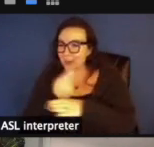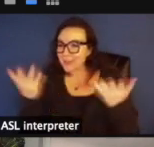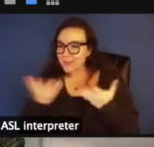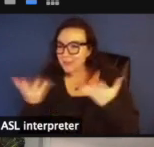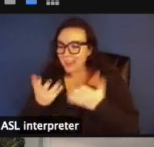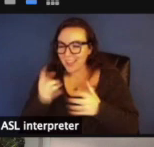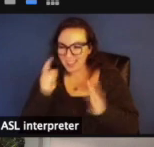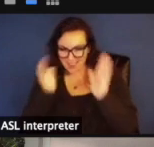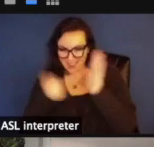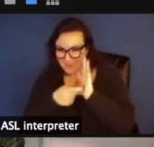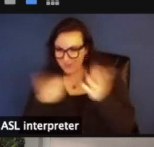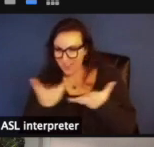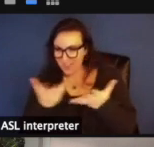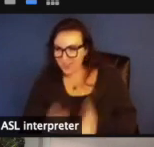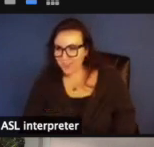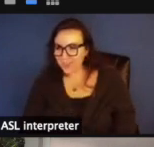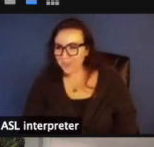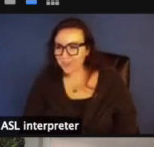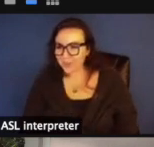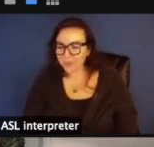all?